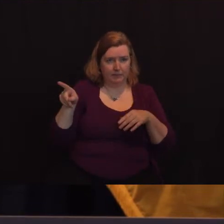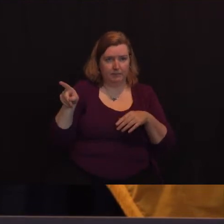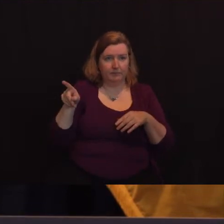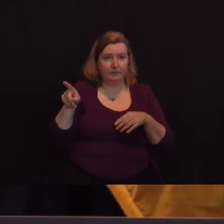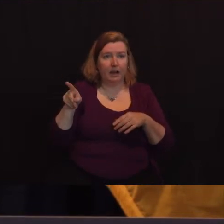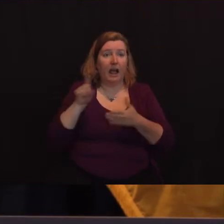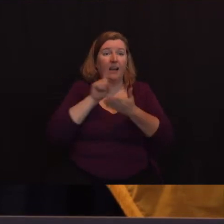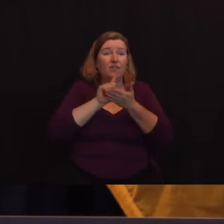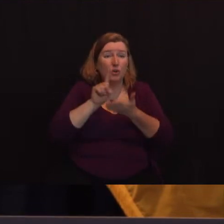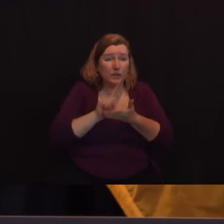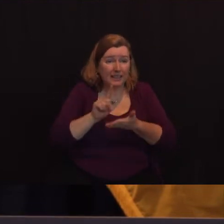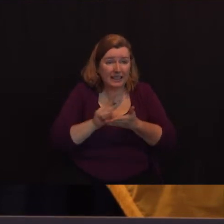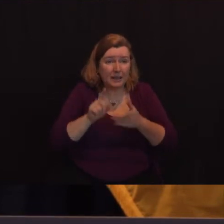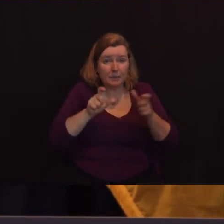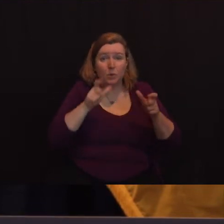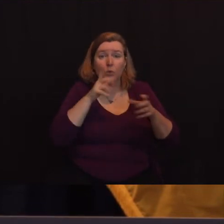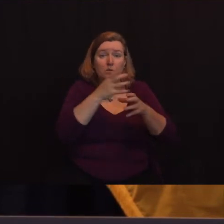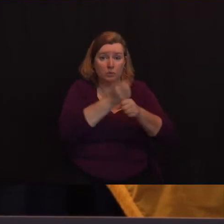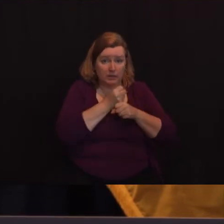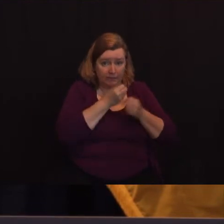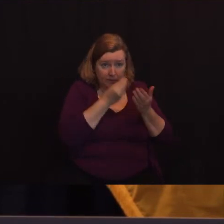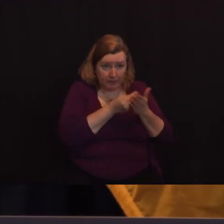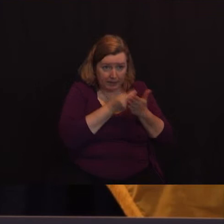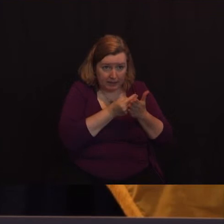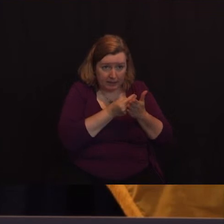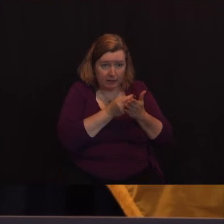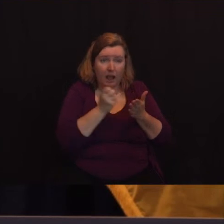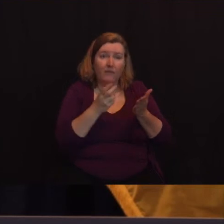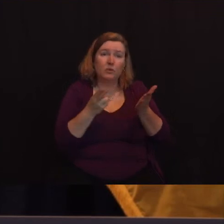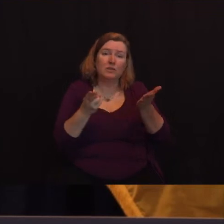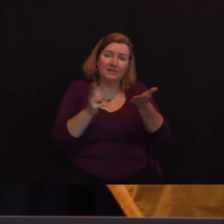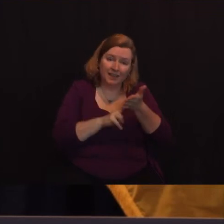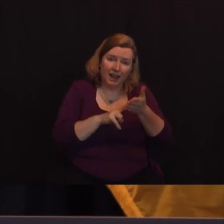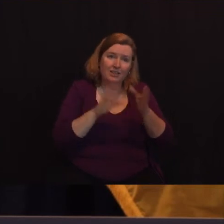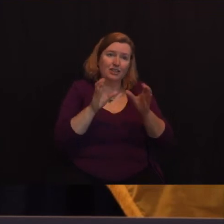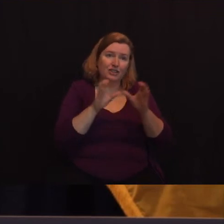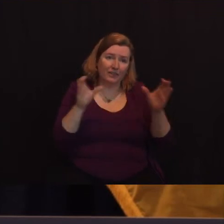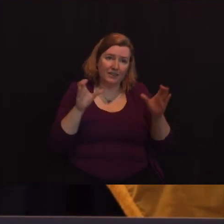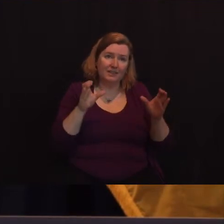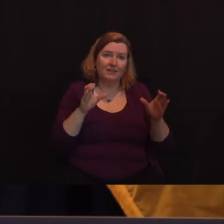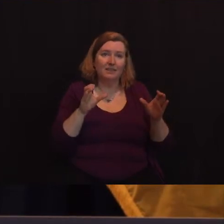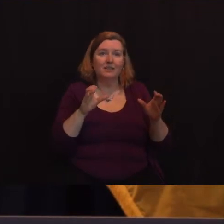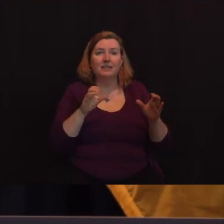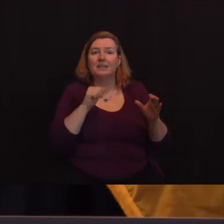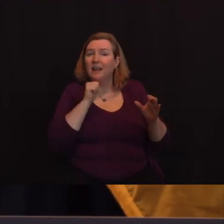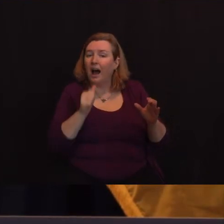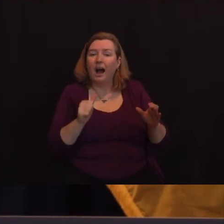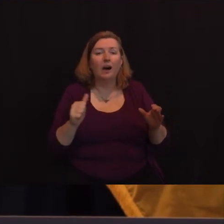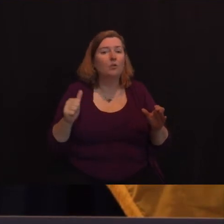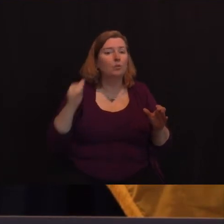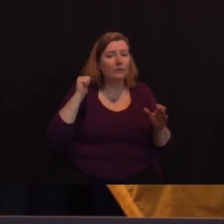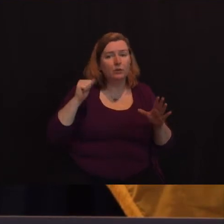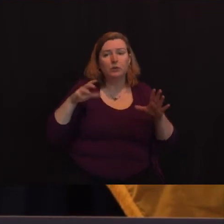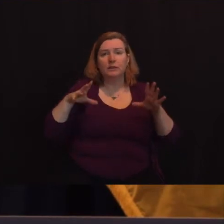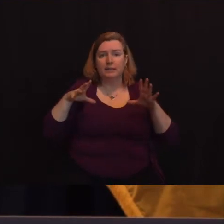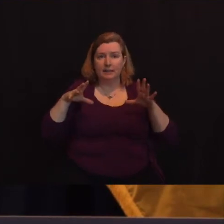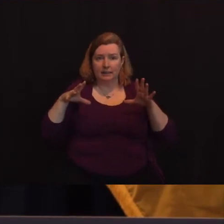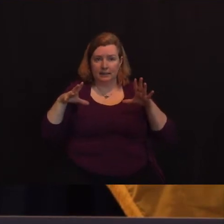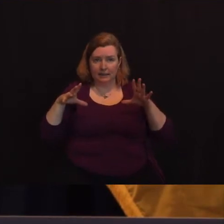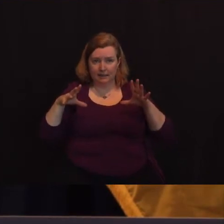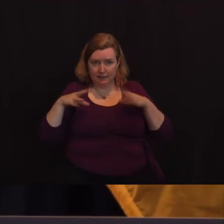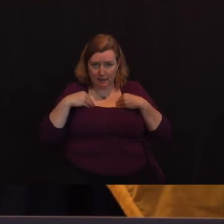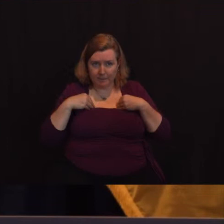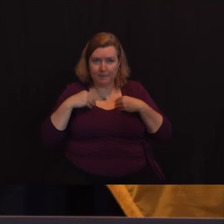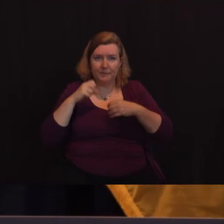certify that they have not refused suitable work. That was never turned off. So if they